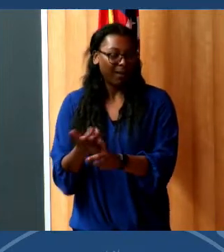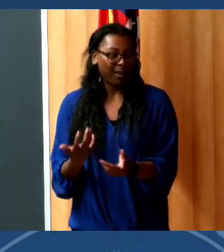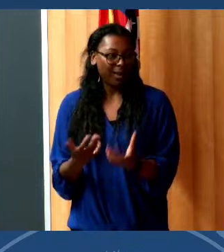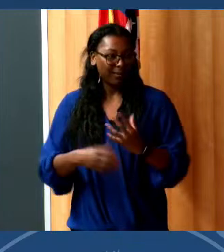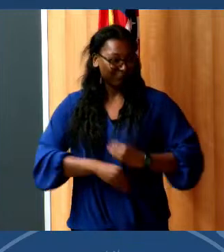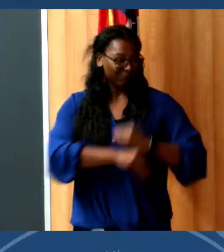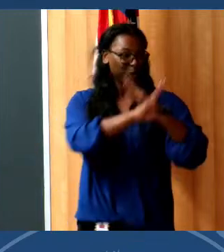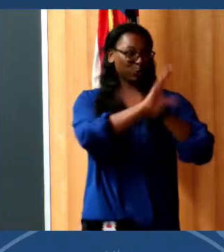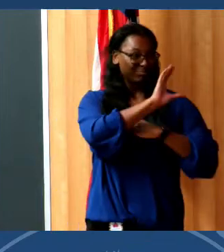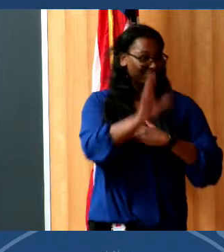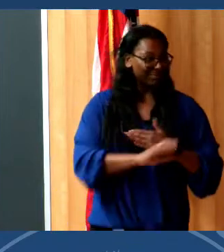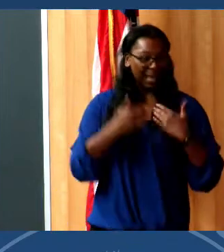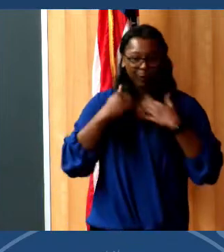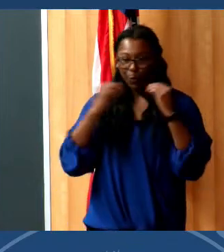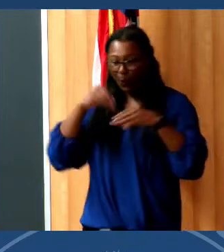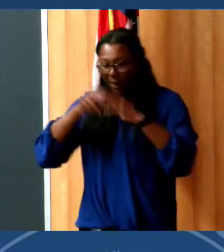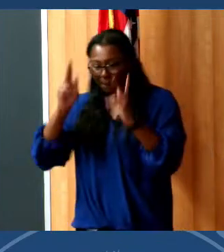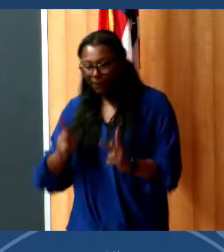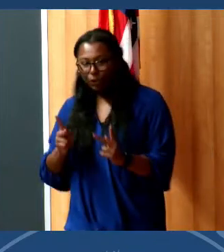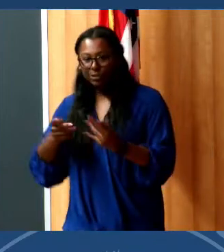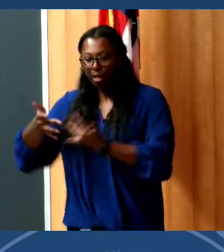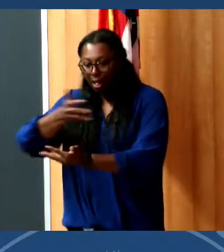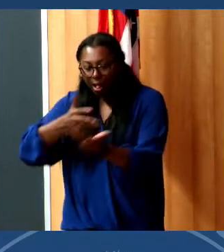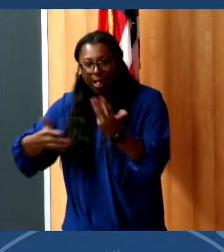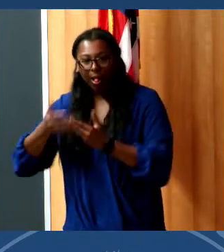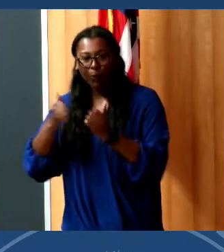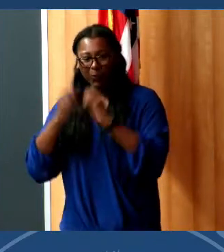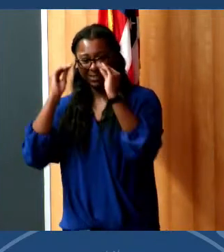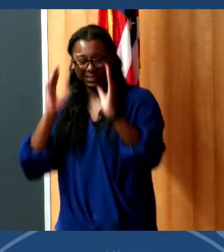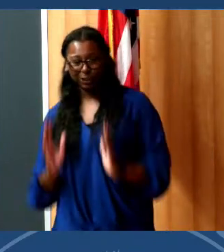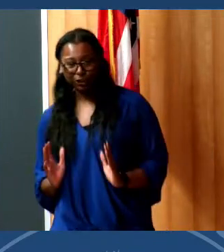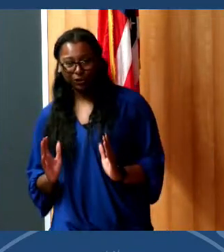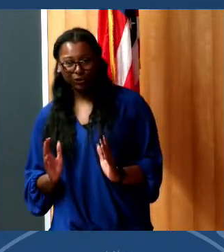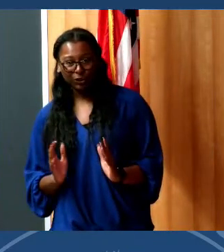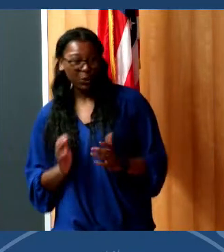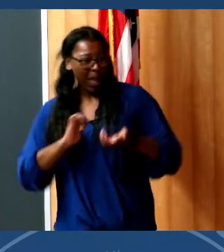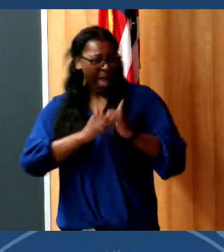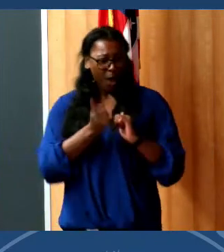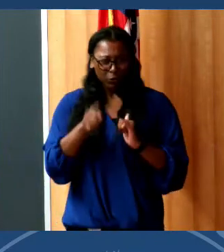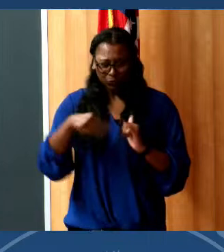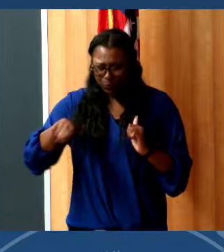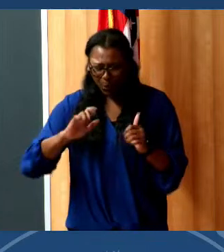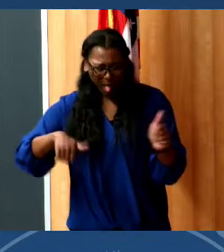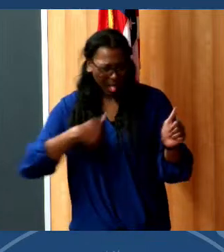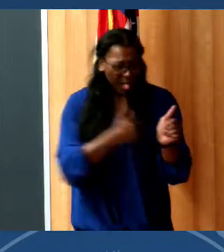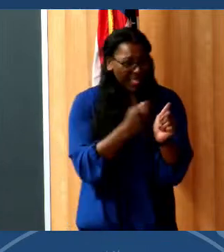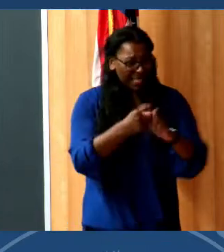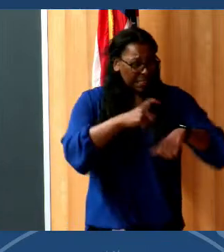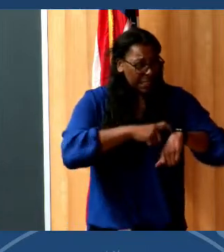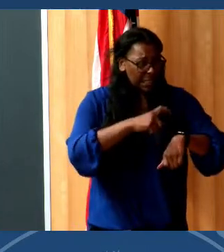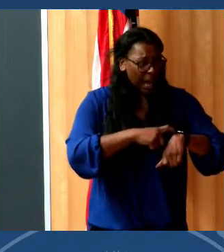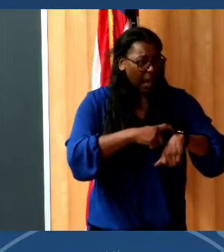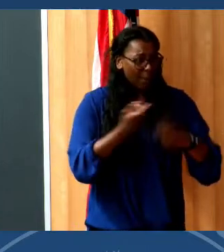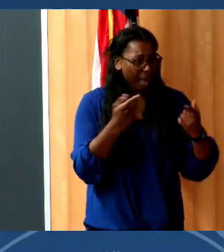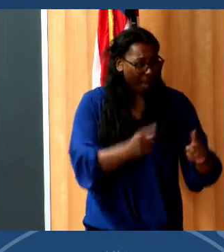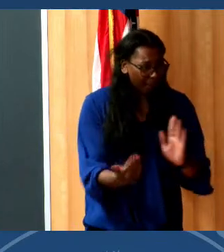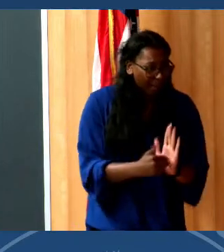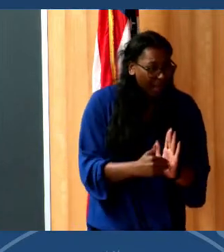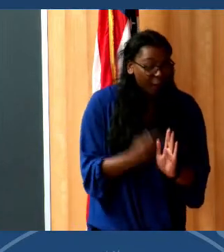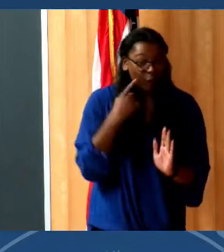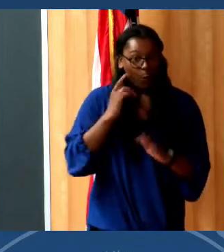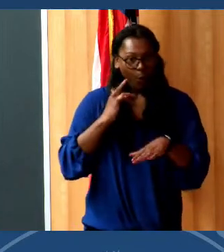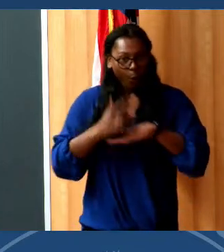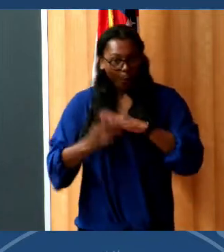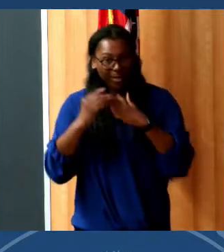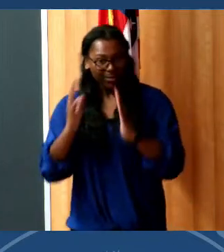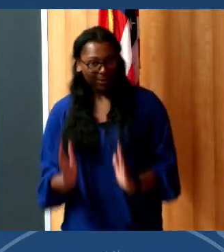a classroom with in-person instruction with a teacher. So the only way you can make up that time, particularly for our earliest